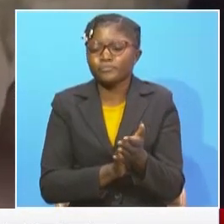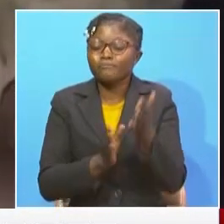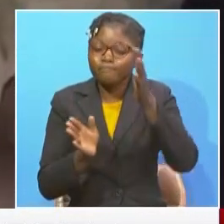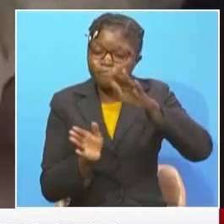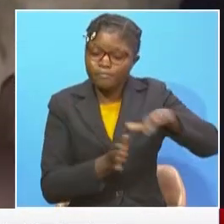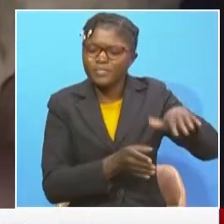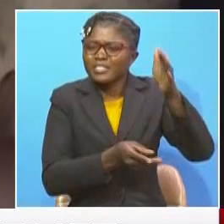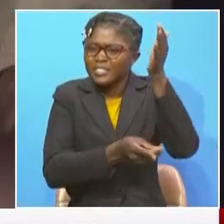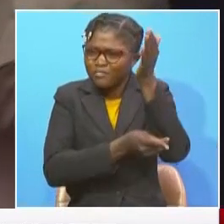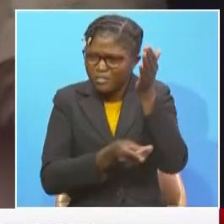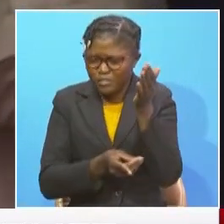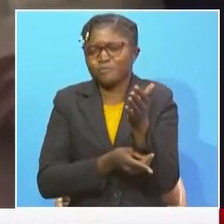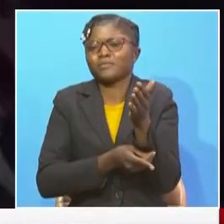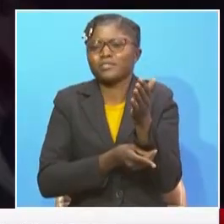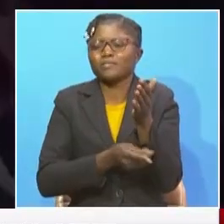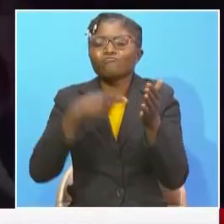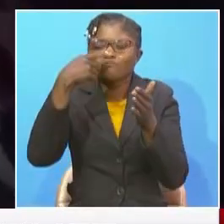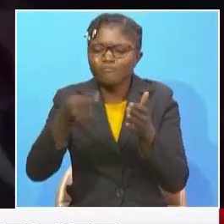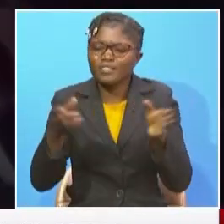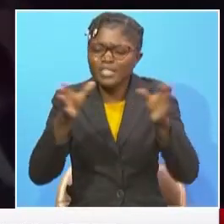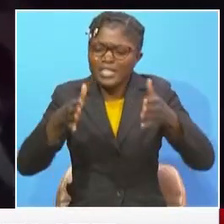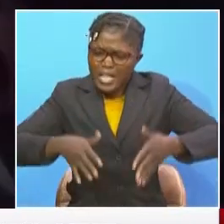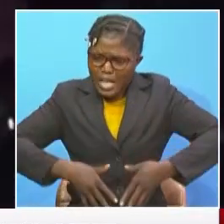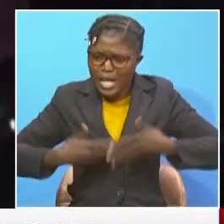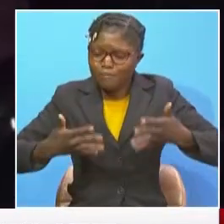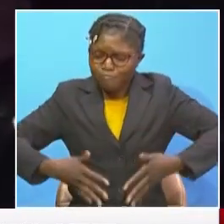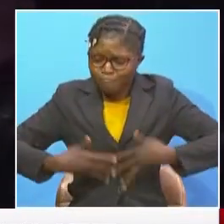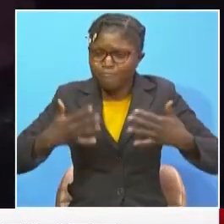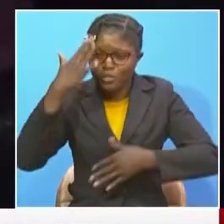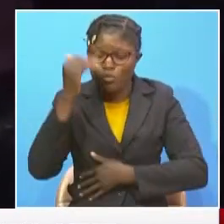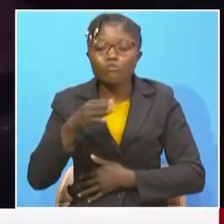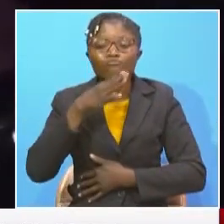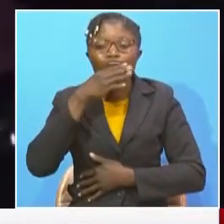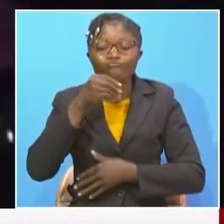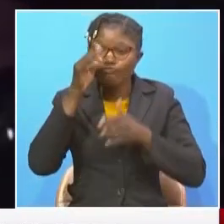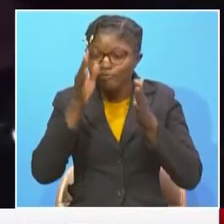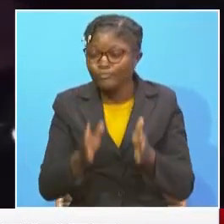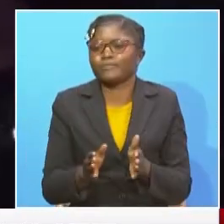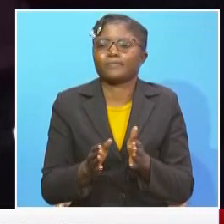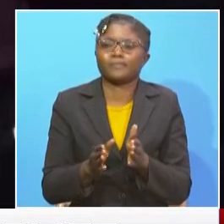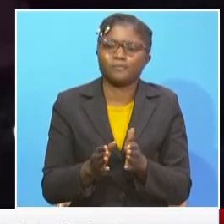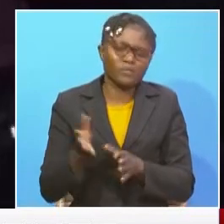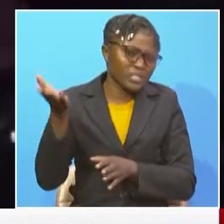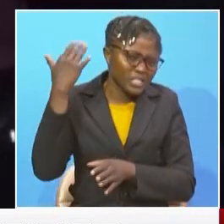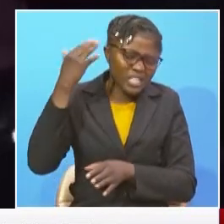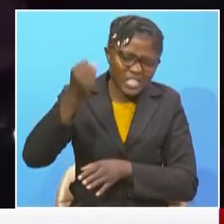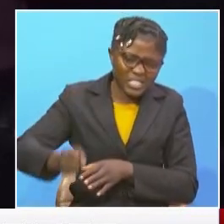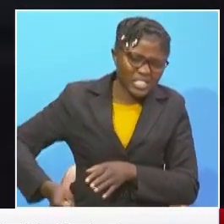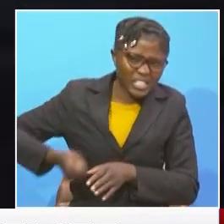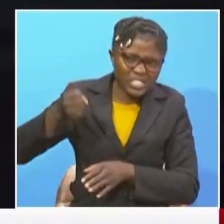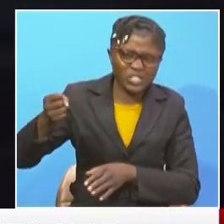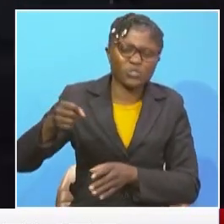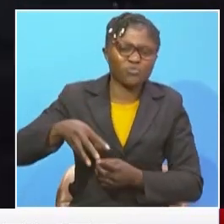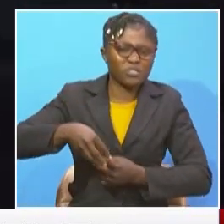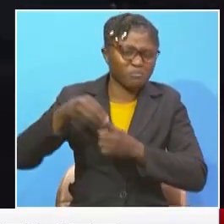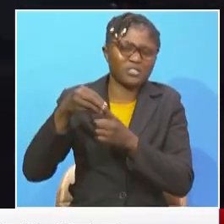Town Council Chairperson Stivas Mulumba. We are happy, this commissioner. This is the starting of good things in Chief Kabamba, especially at